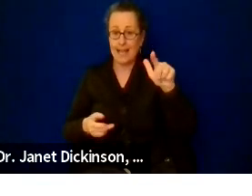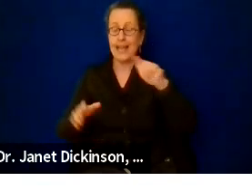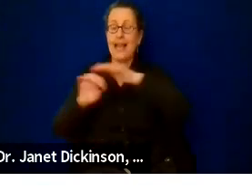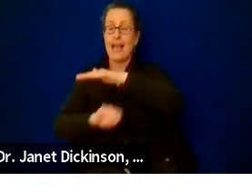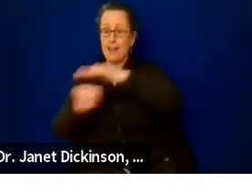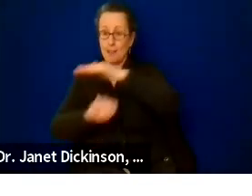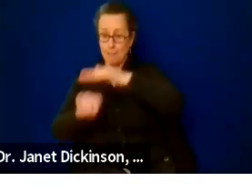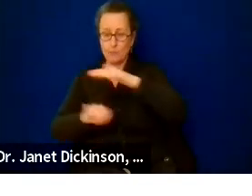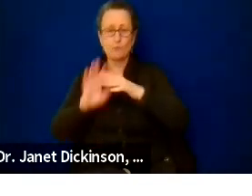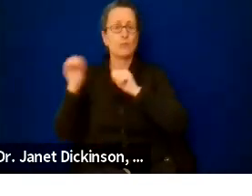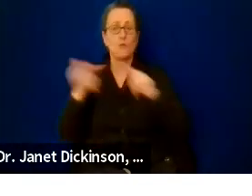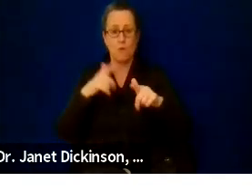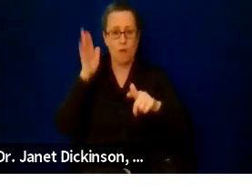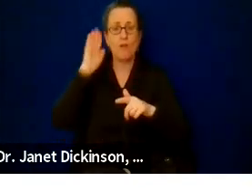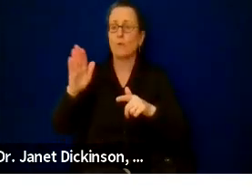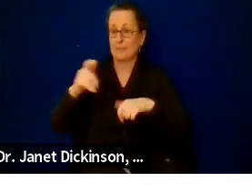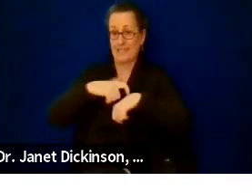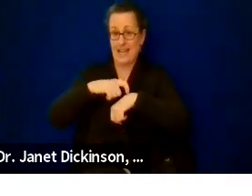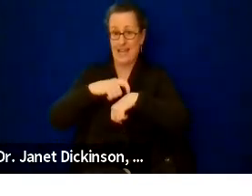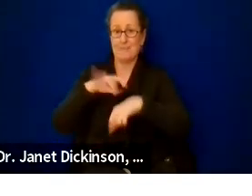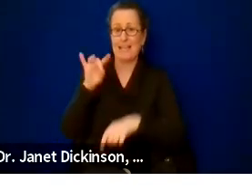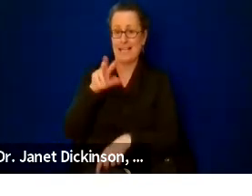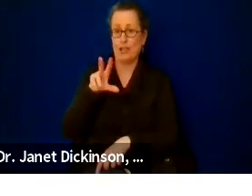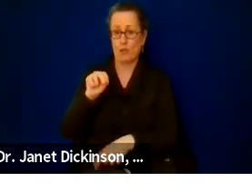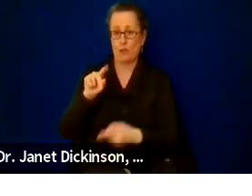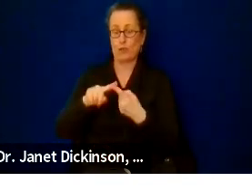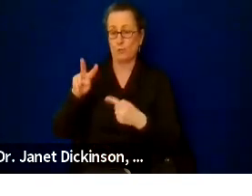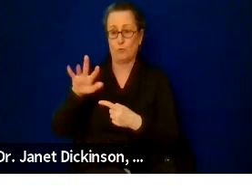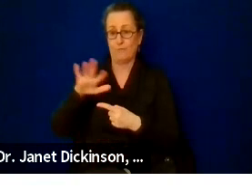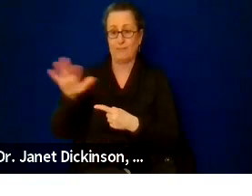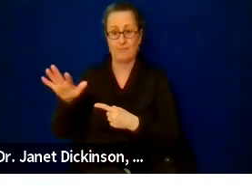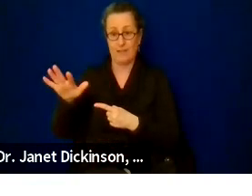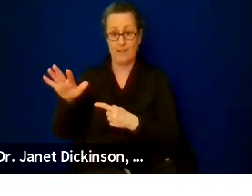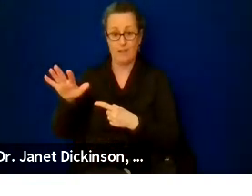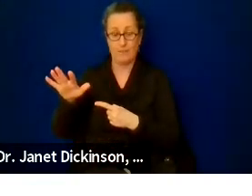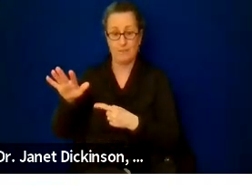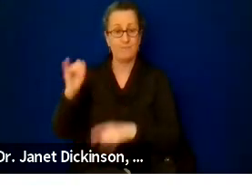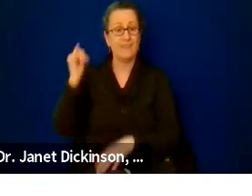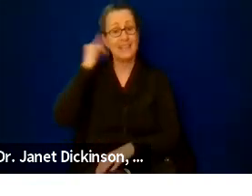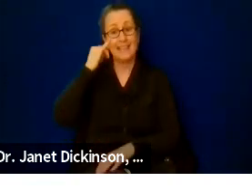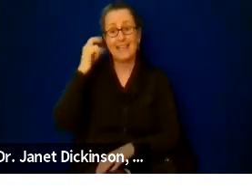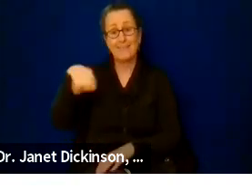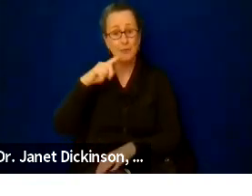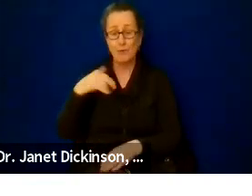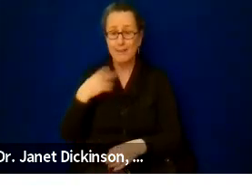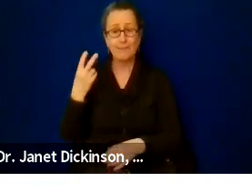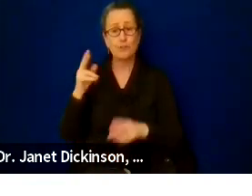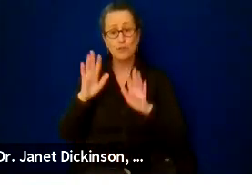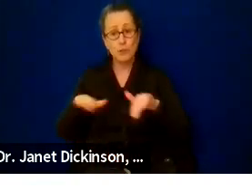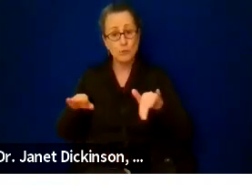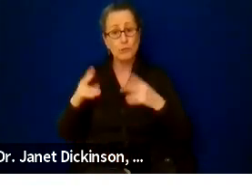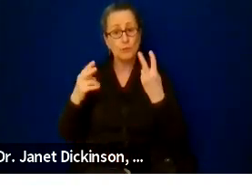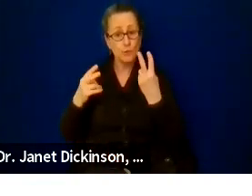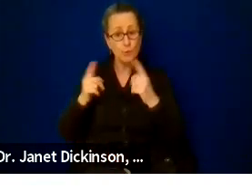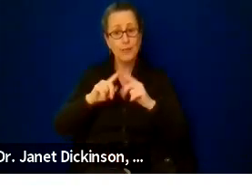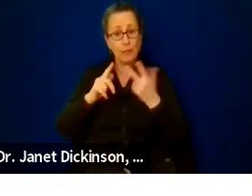than one school. The pickup and drop off is going to be a process at each of the schools. Because of